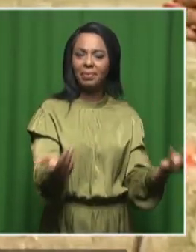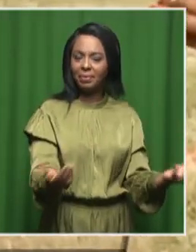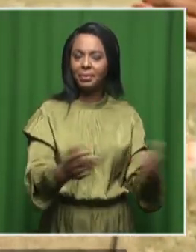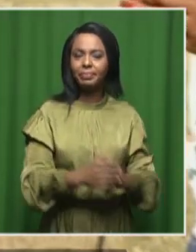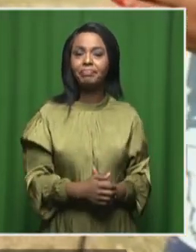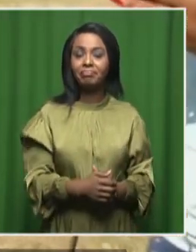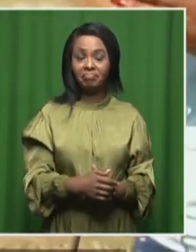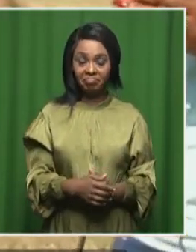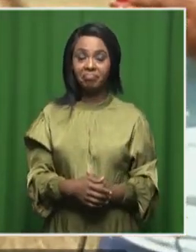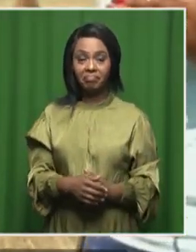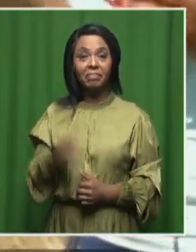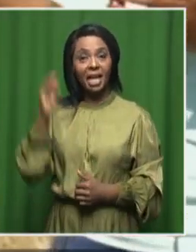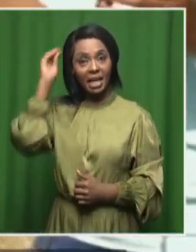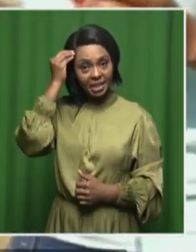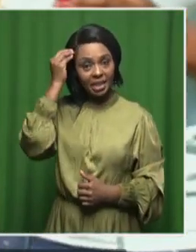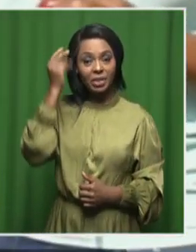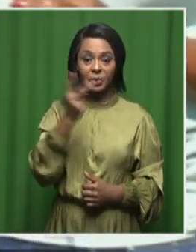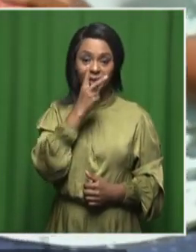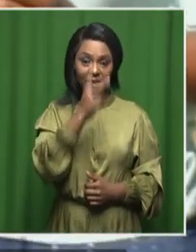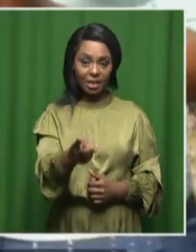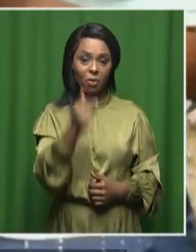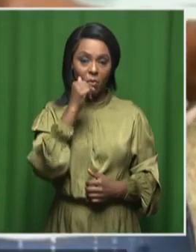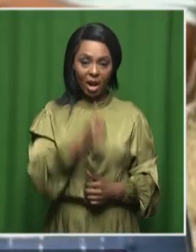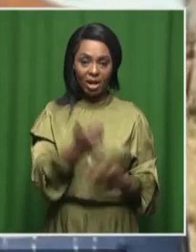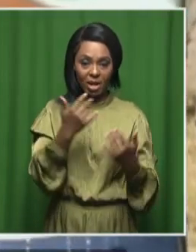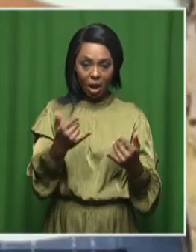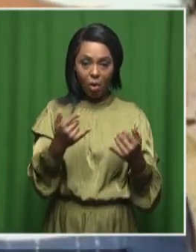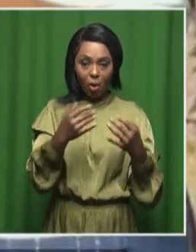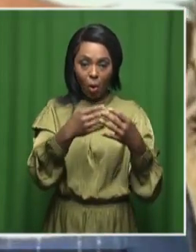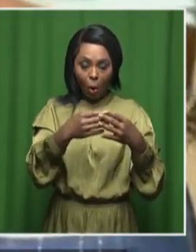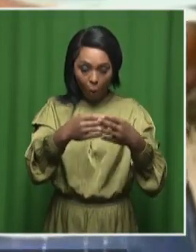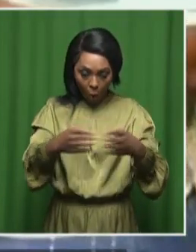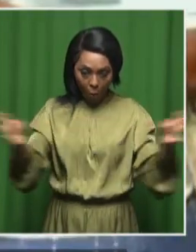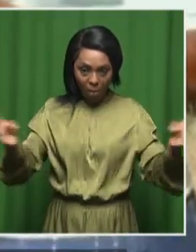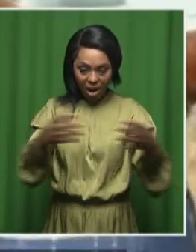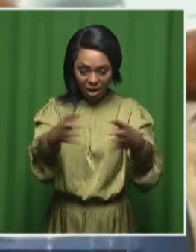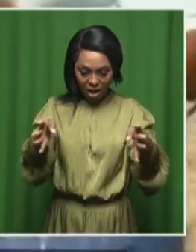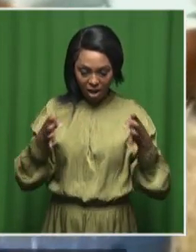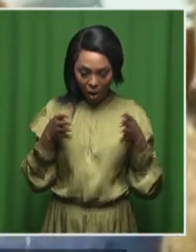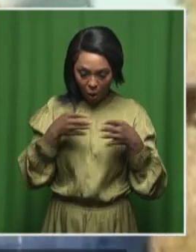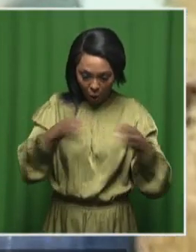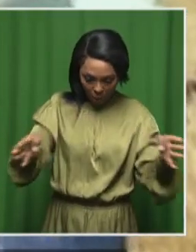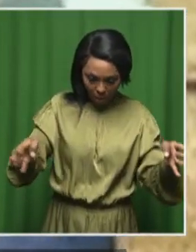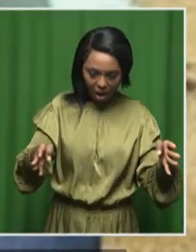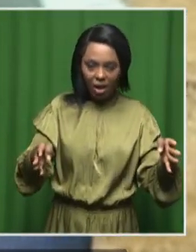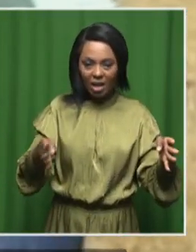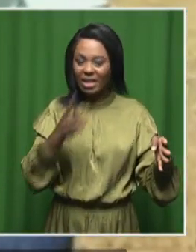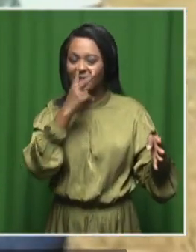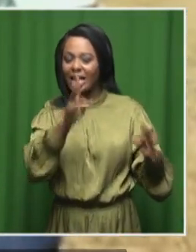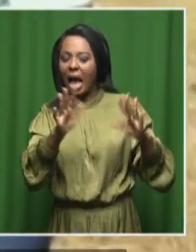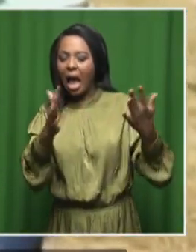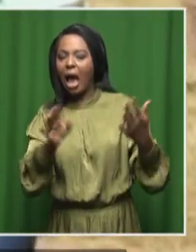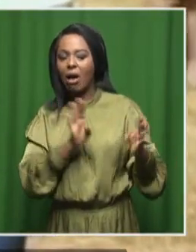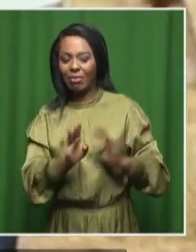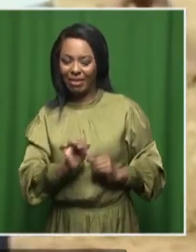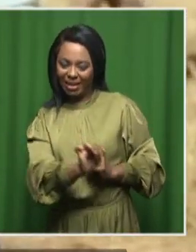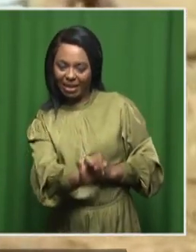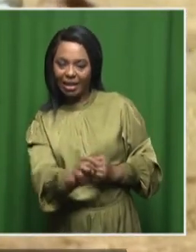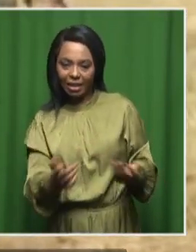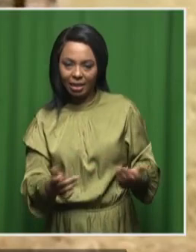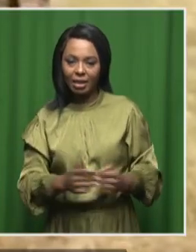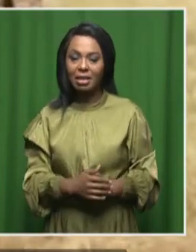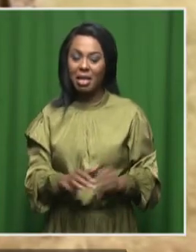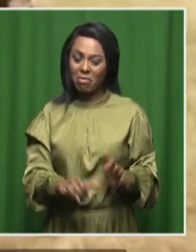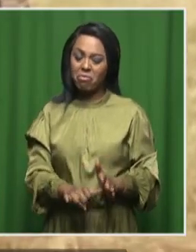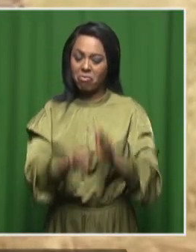to see when they come out, the conditions. And yeah, it will be spectacular, Lebu. And hopefully